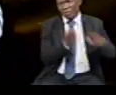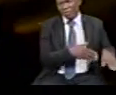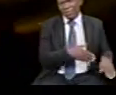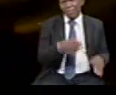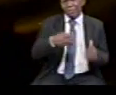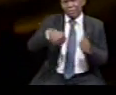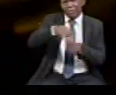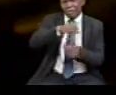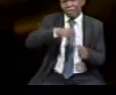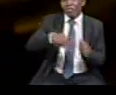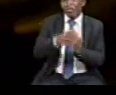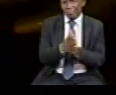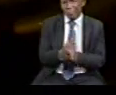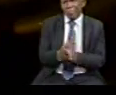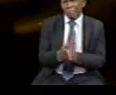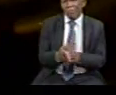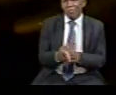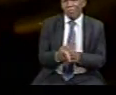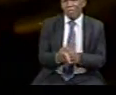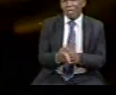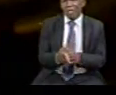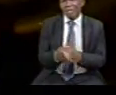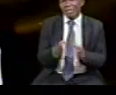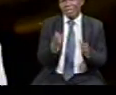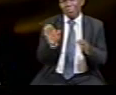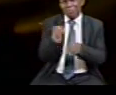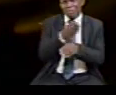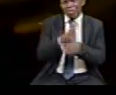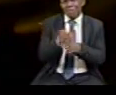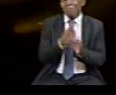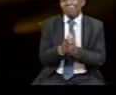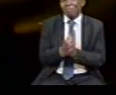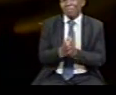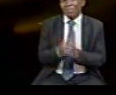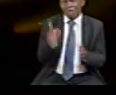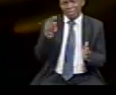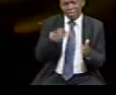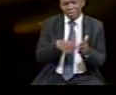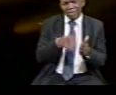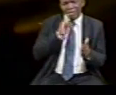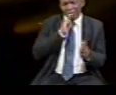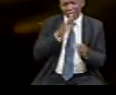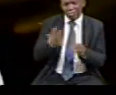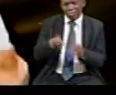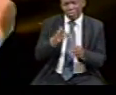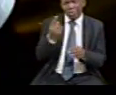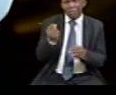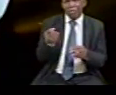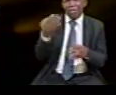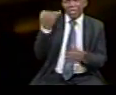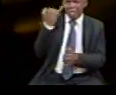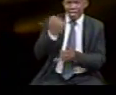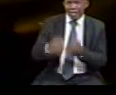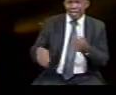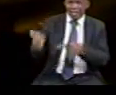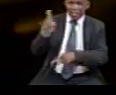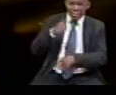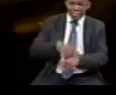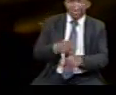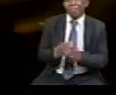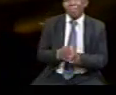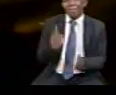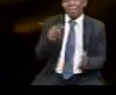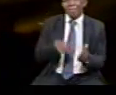fellowship. They would rather be at the place of business than to be at Bible study. That is the spirit of the last day. That is the spirit of the last day coming. But this is the time for